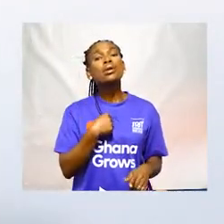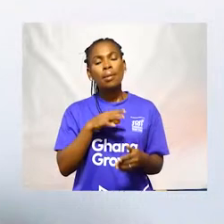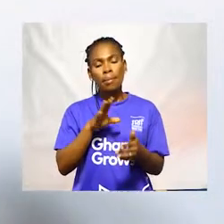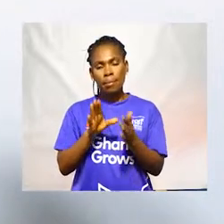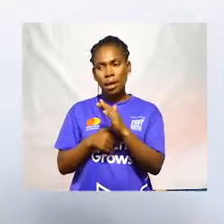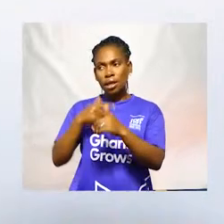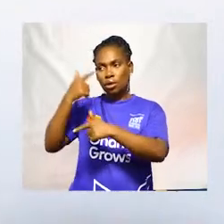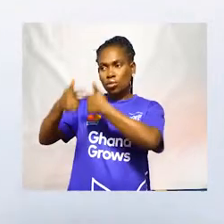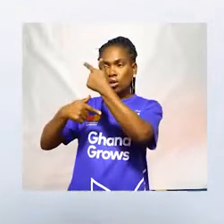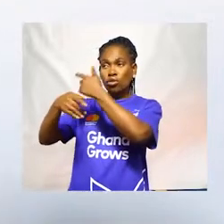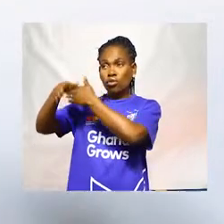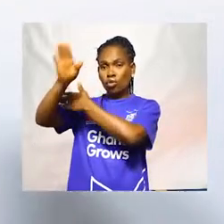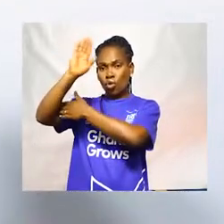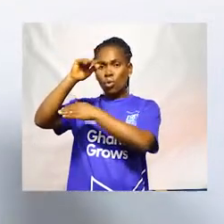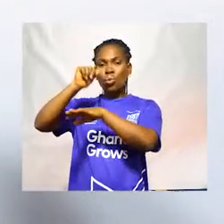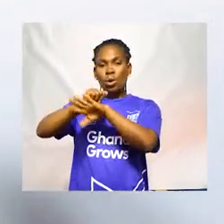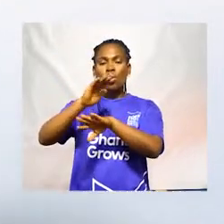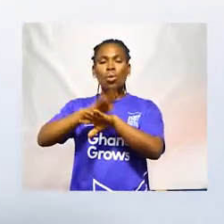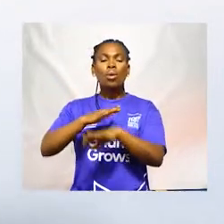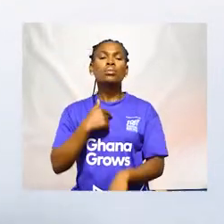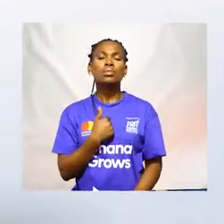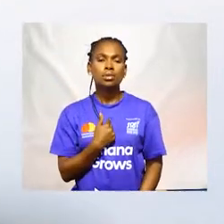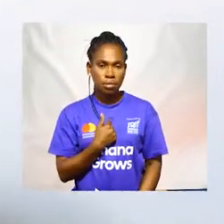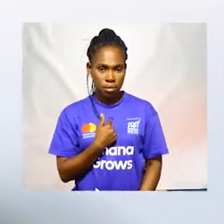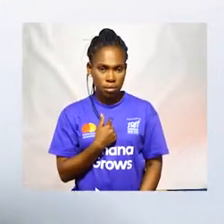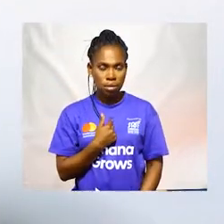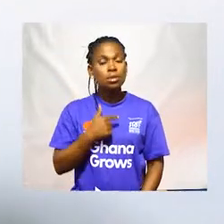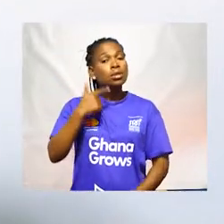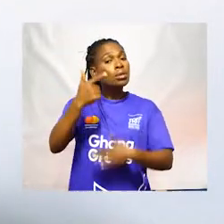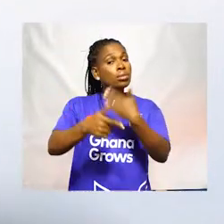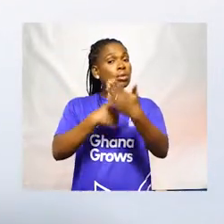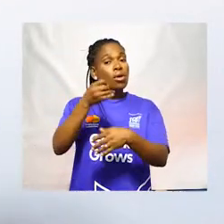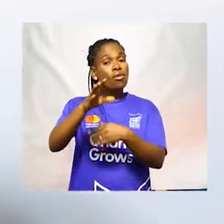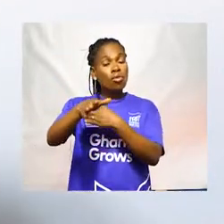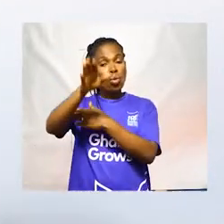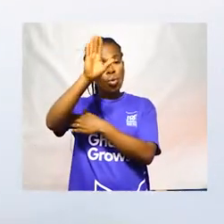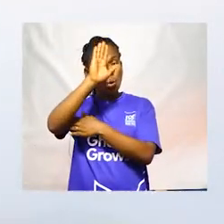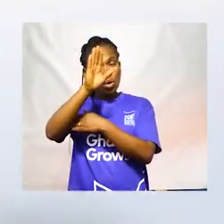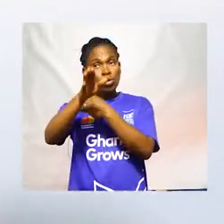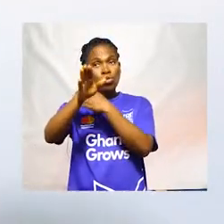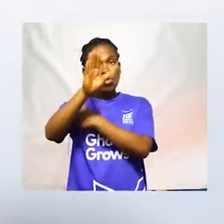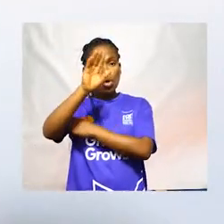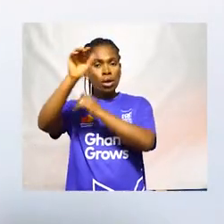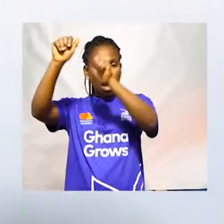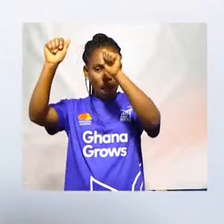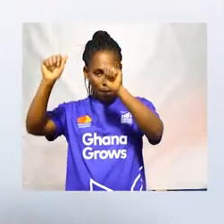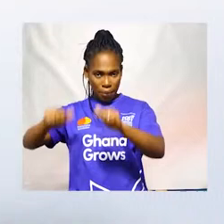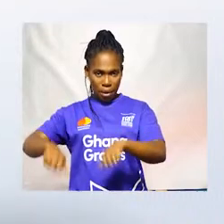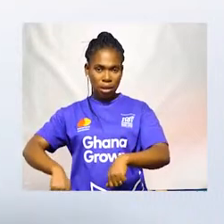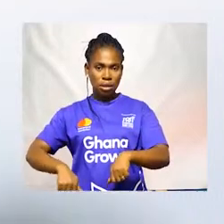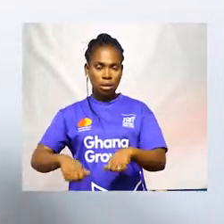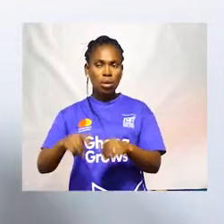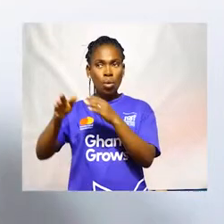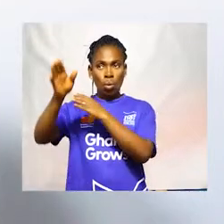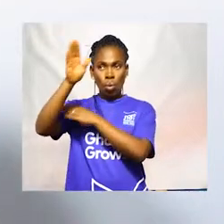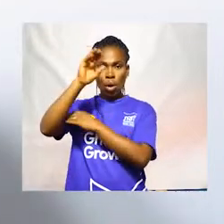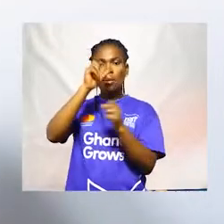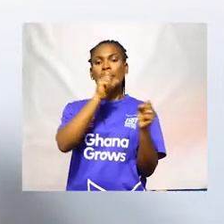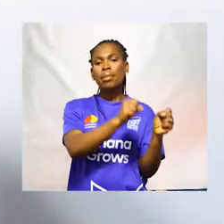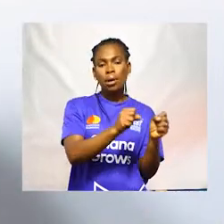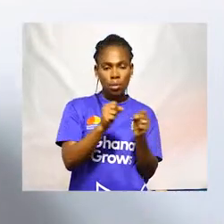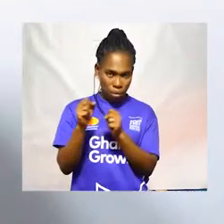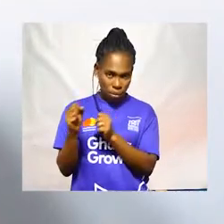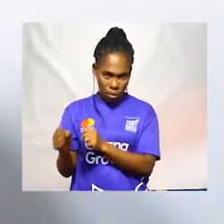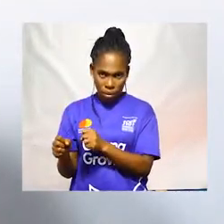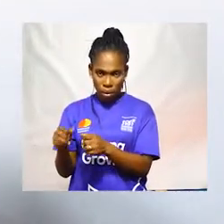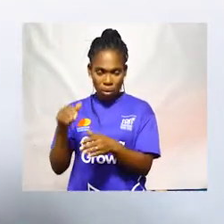me. So as a Christian, the grace of God is God's ability, is God's power